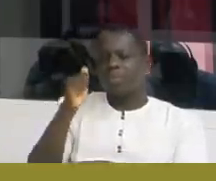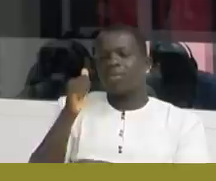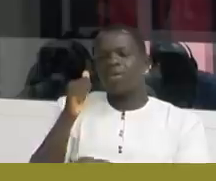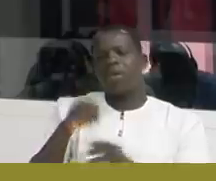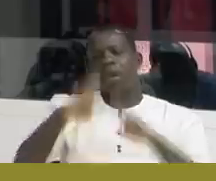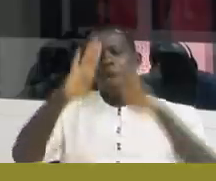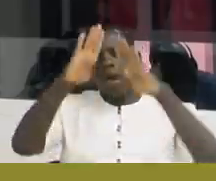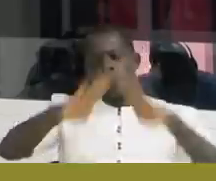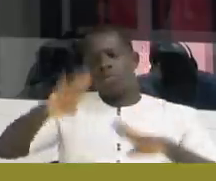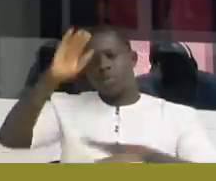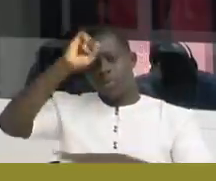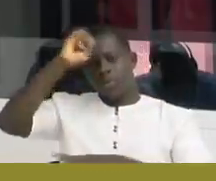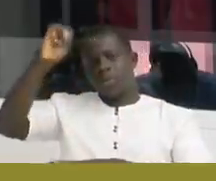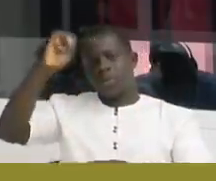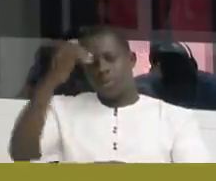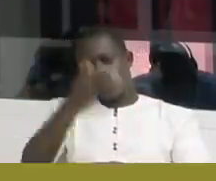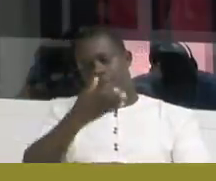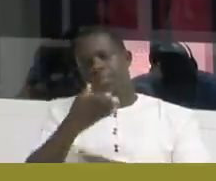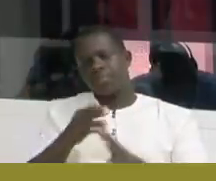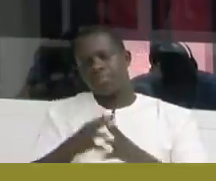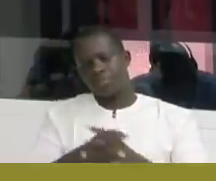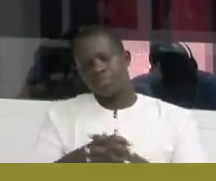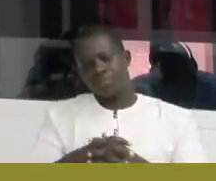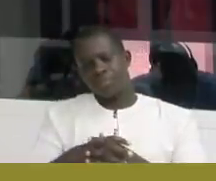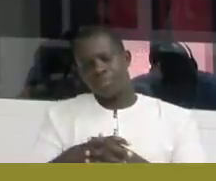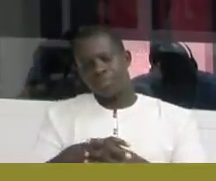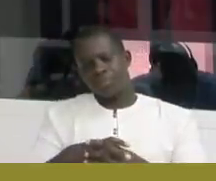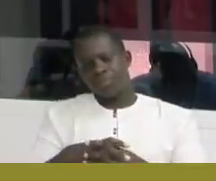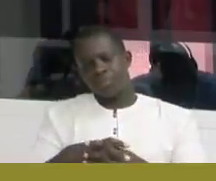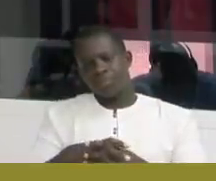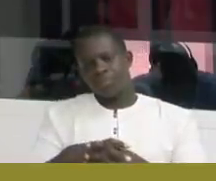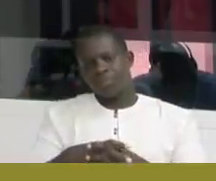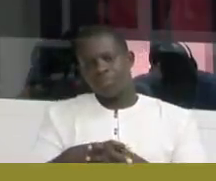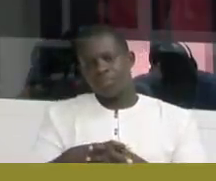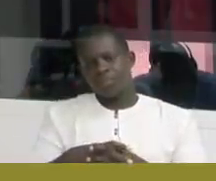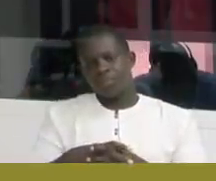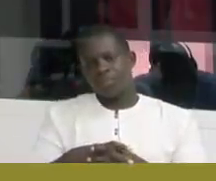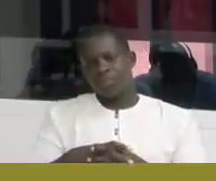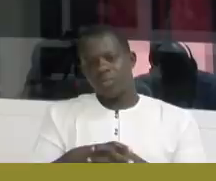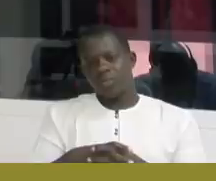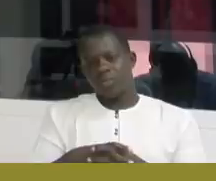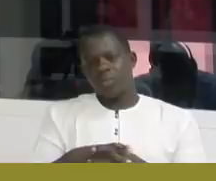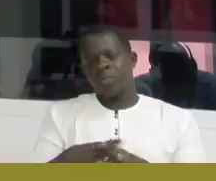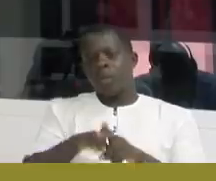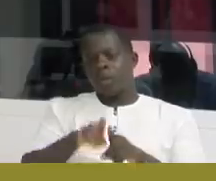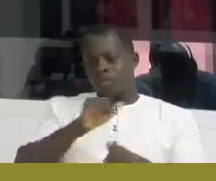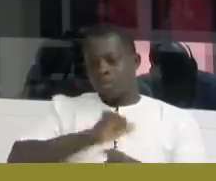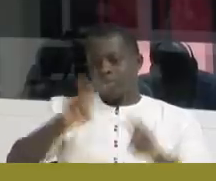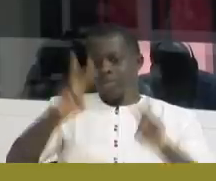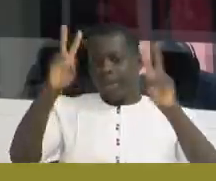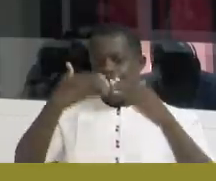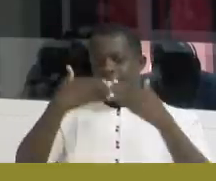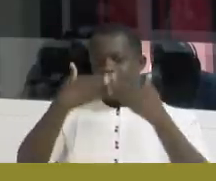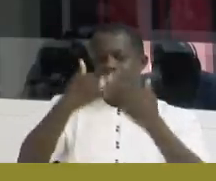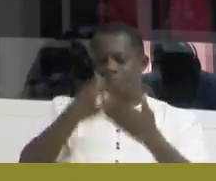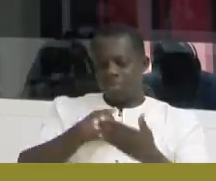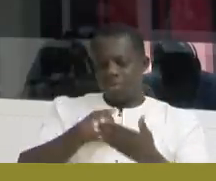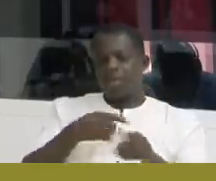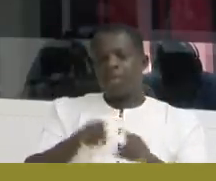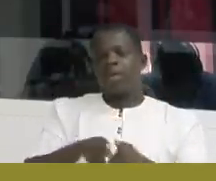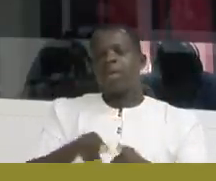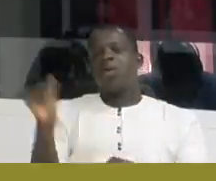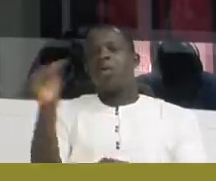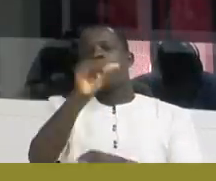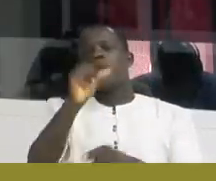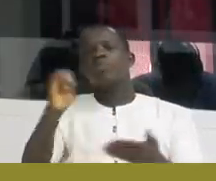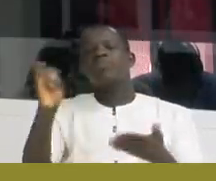the state house itself, the house. And he told me that he was told by a